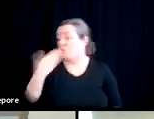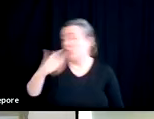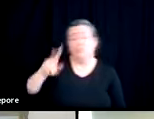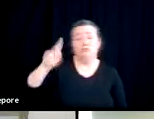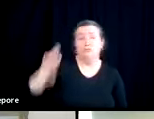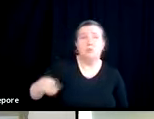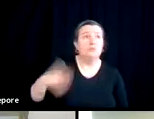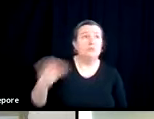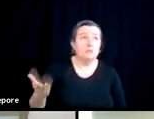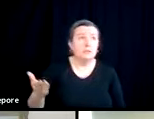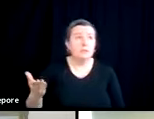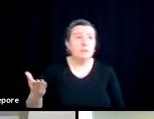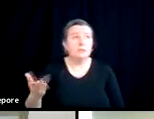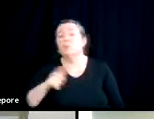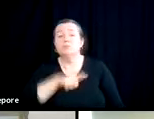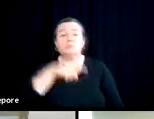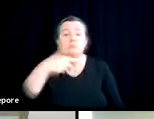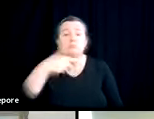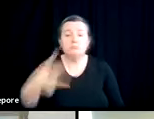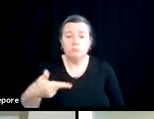Up next is Karen Mueller.